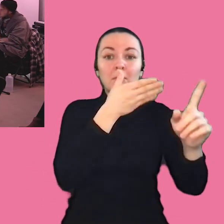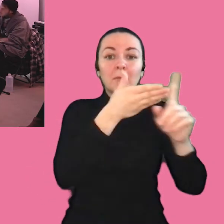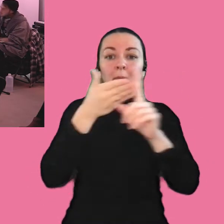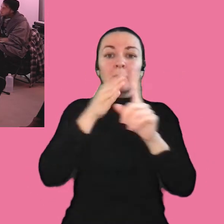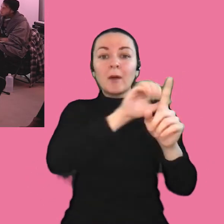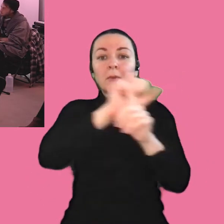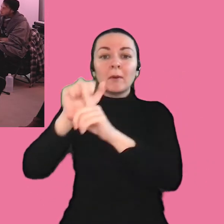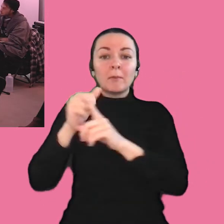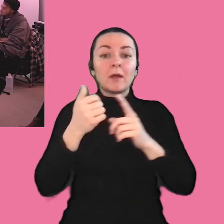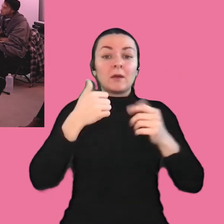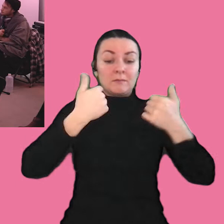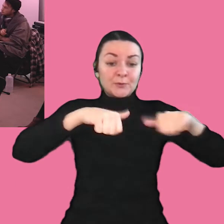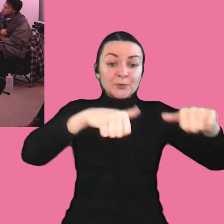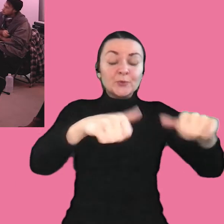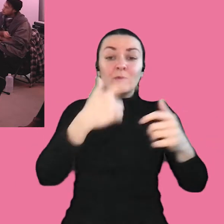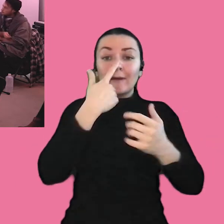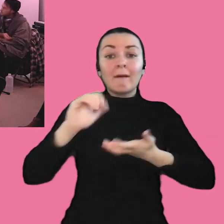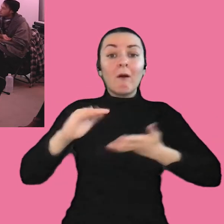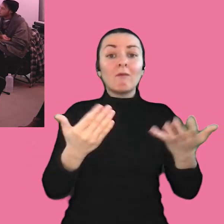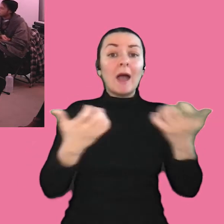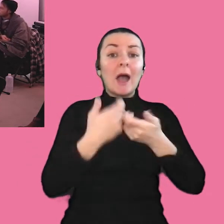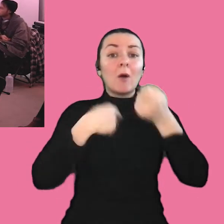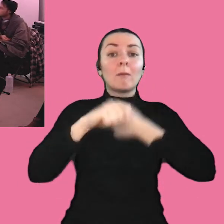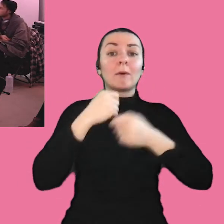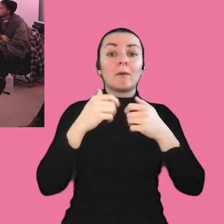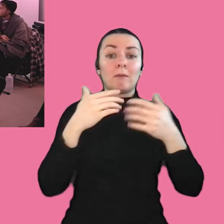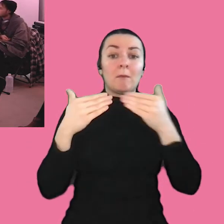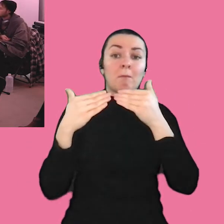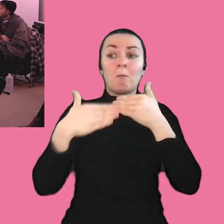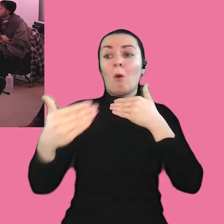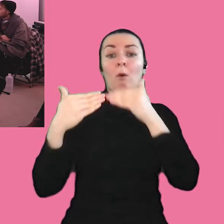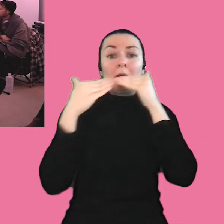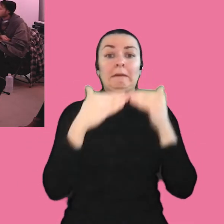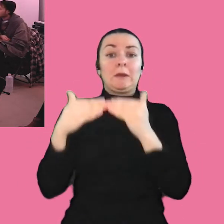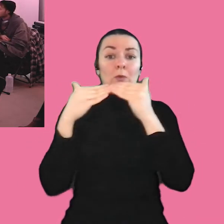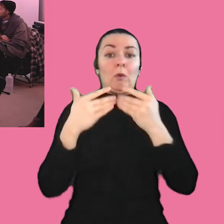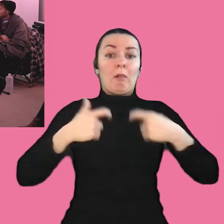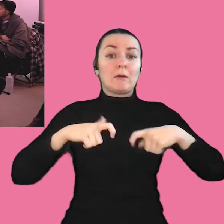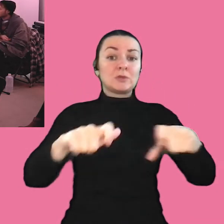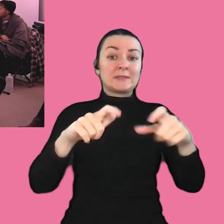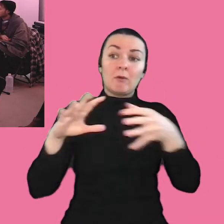the sustainable city of the future. So like the final third of it is